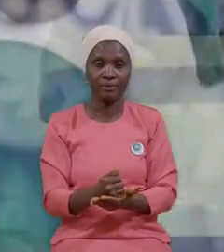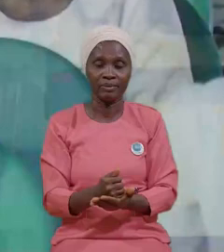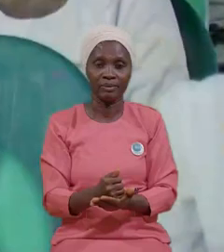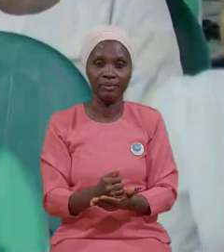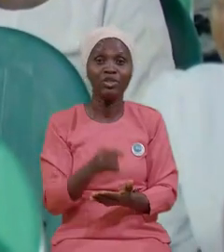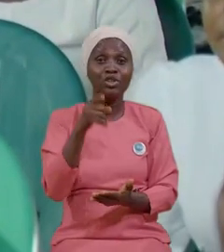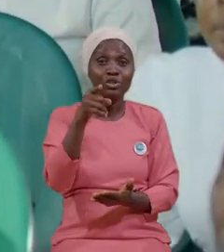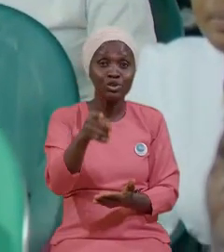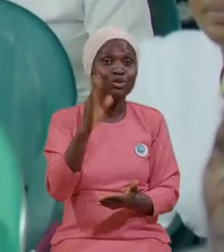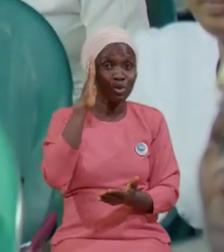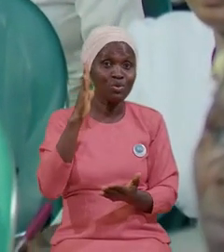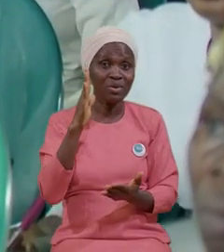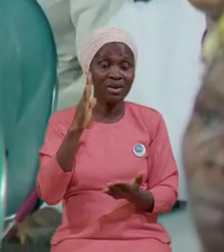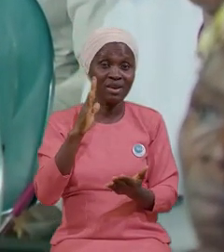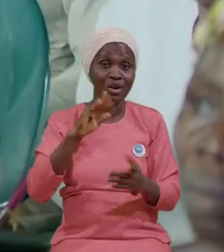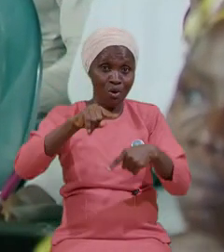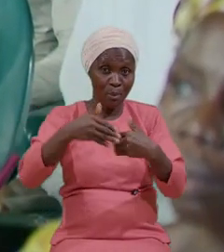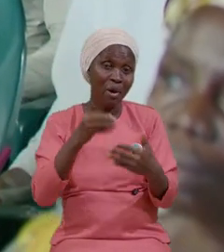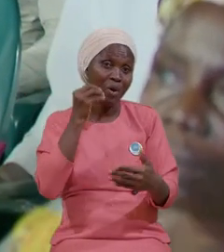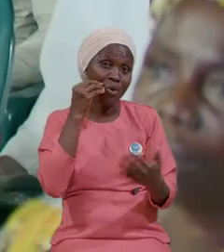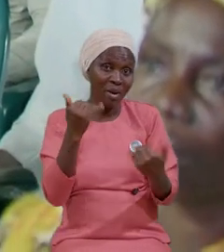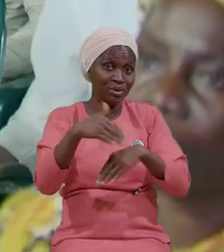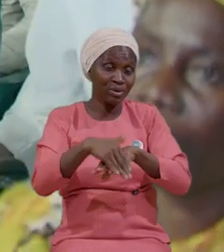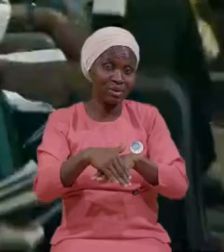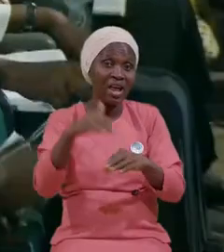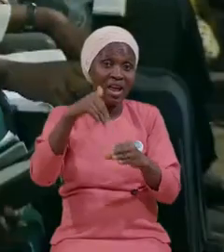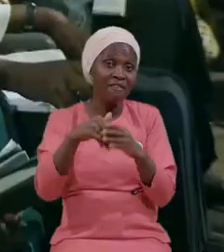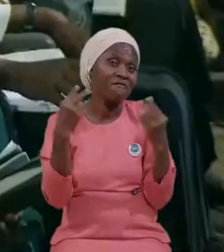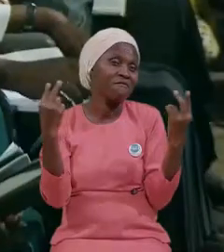You will leave here tonight with victory in your soul.